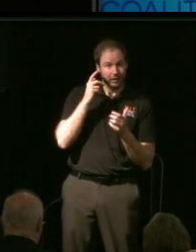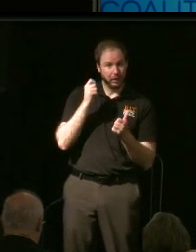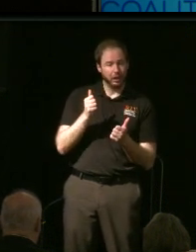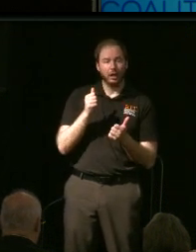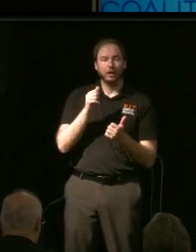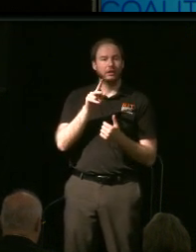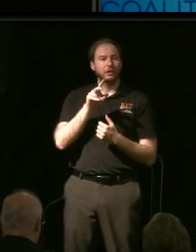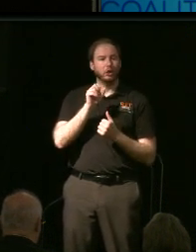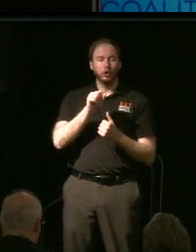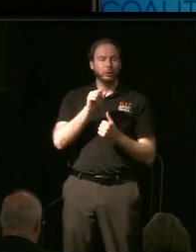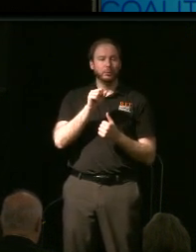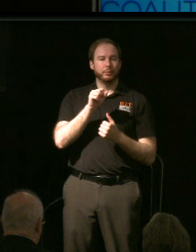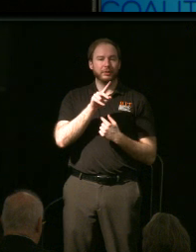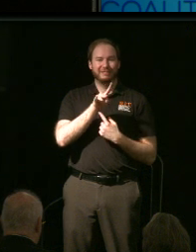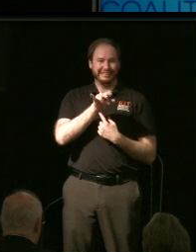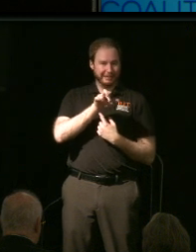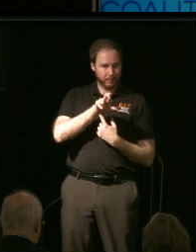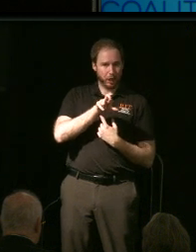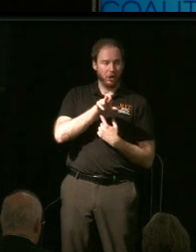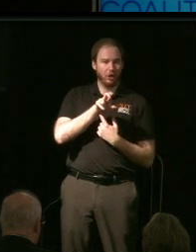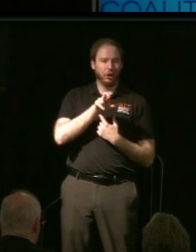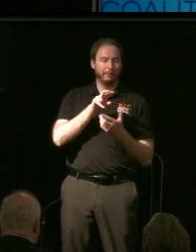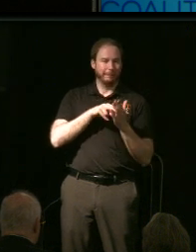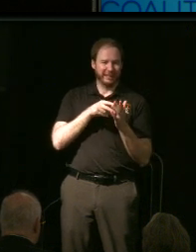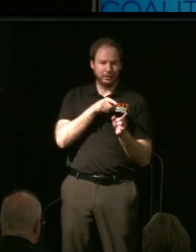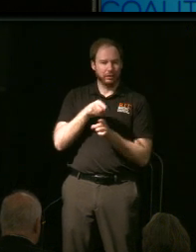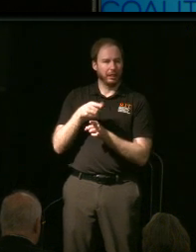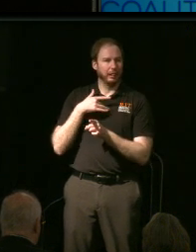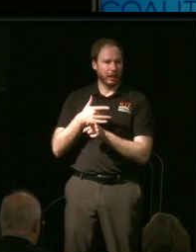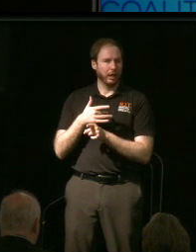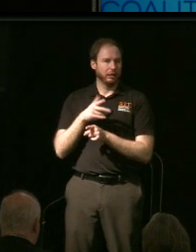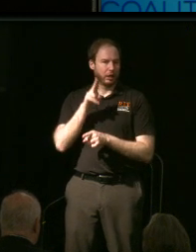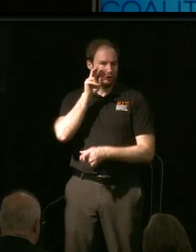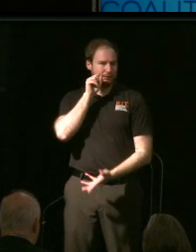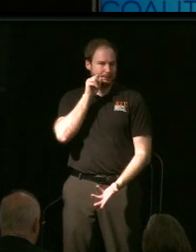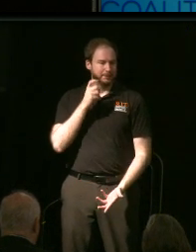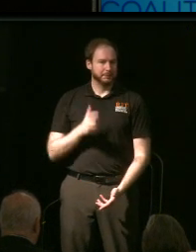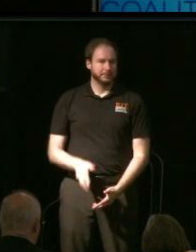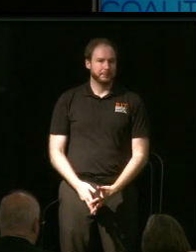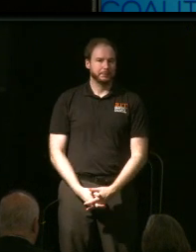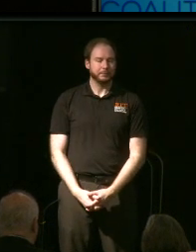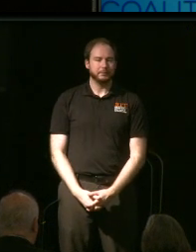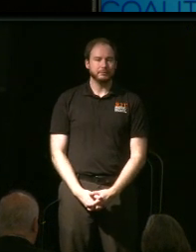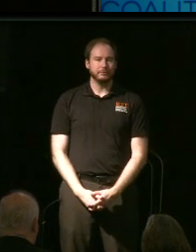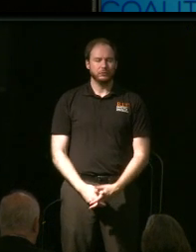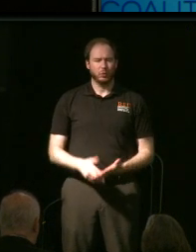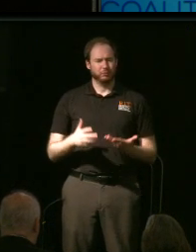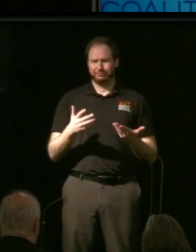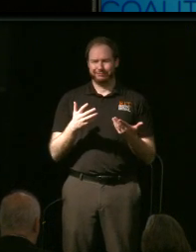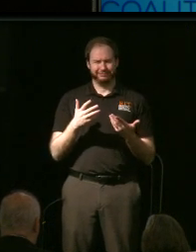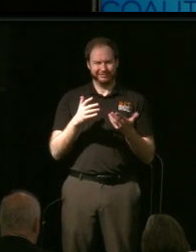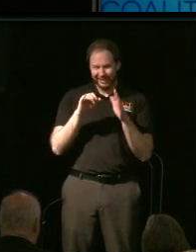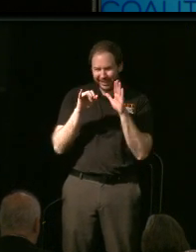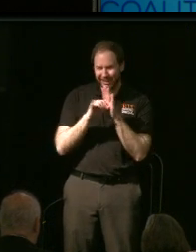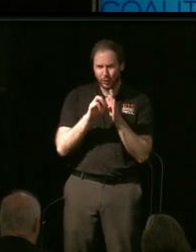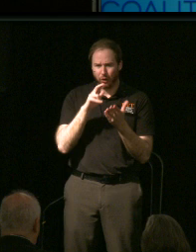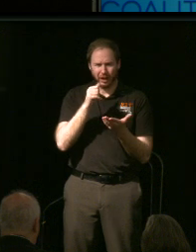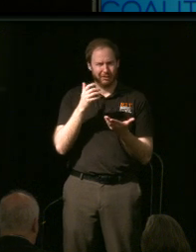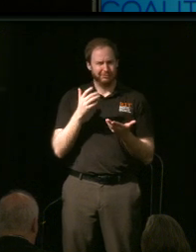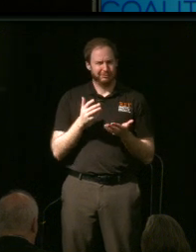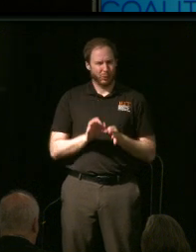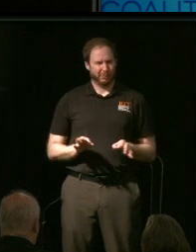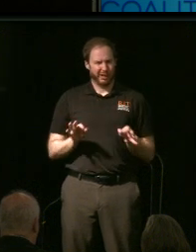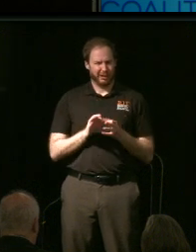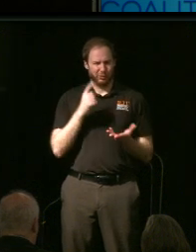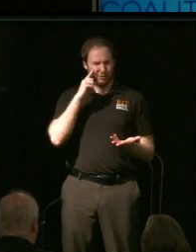vestibular loss, then probably that's what they have. Why does it matter if we figure this out or not?